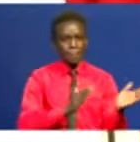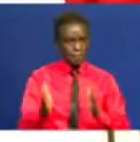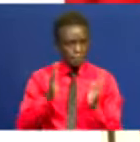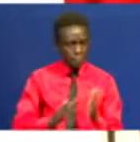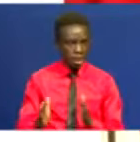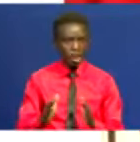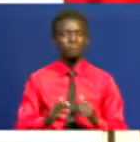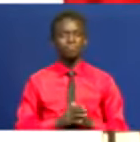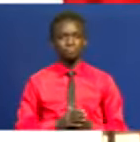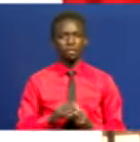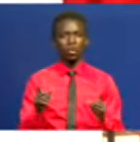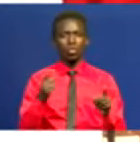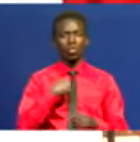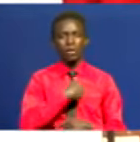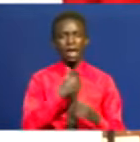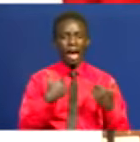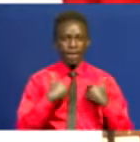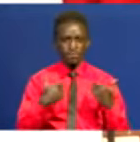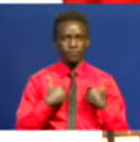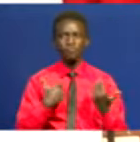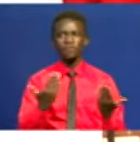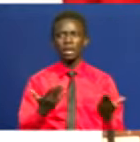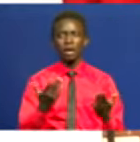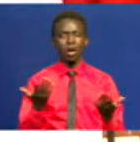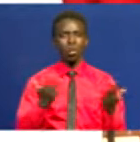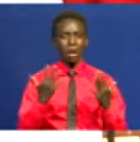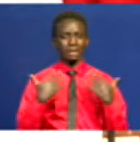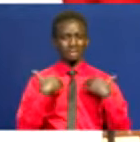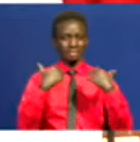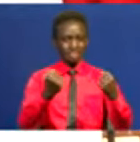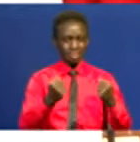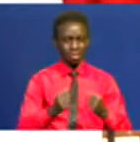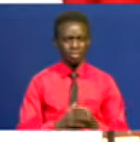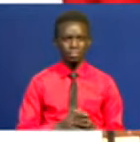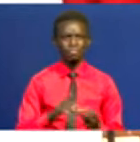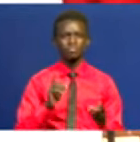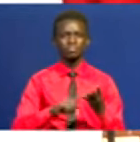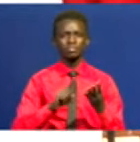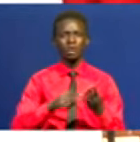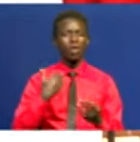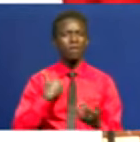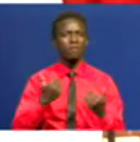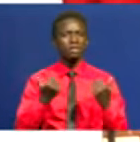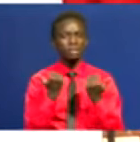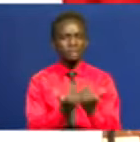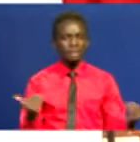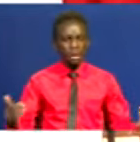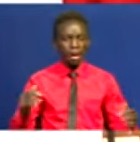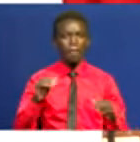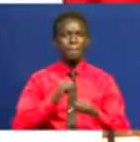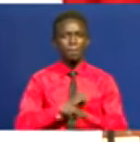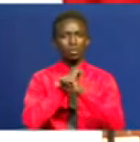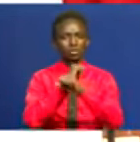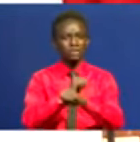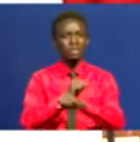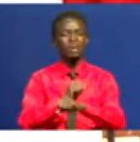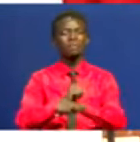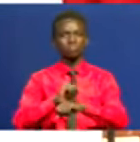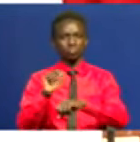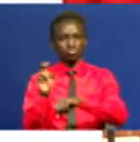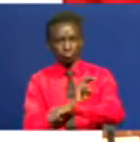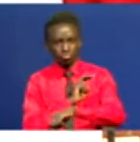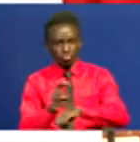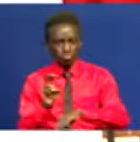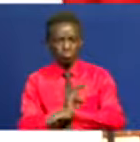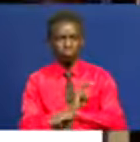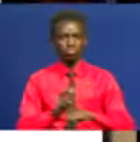the recovery, where we have the resilience strengthening. We have child protection emergency monitoring and evaluation.